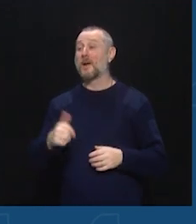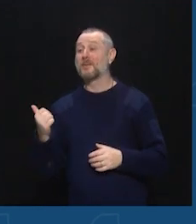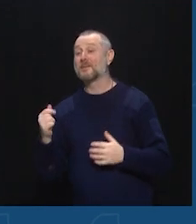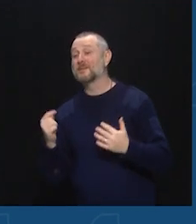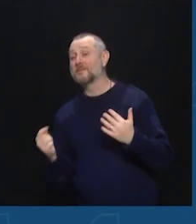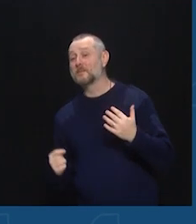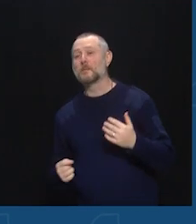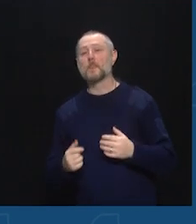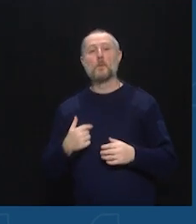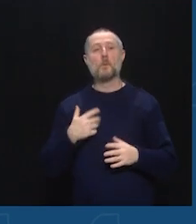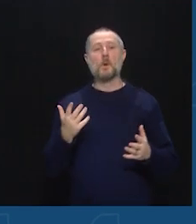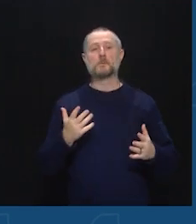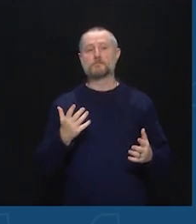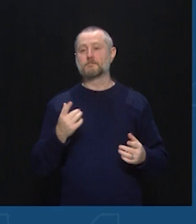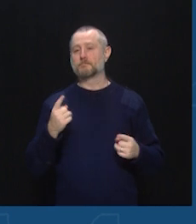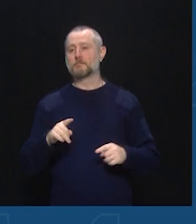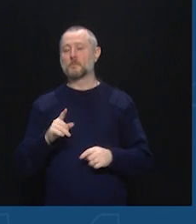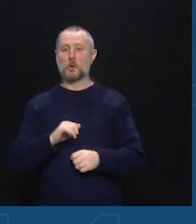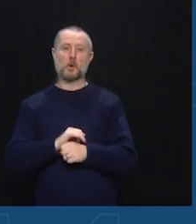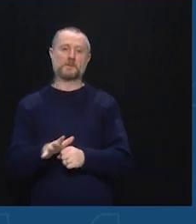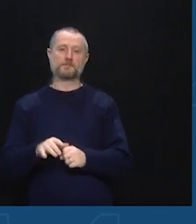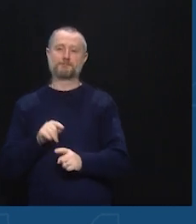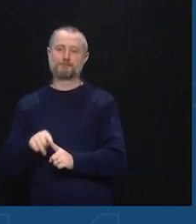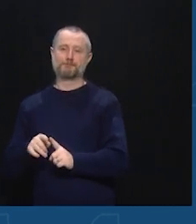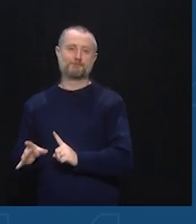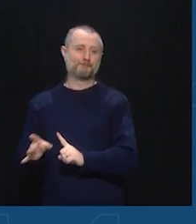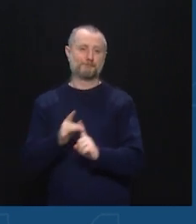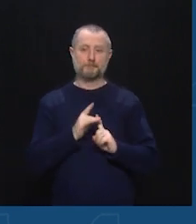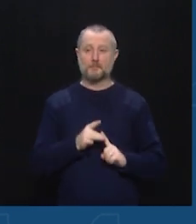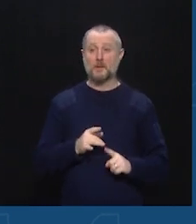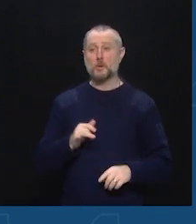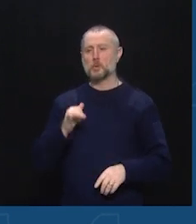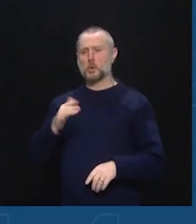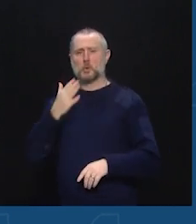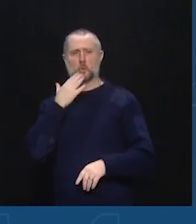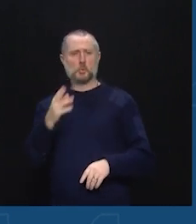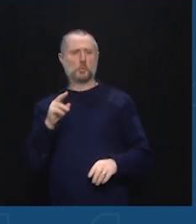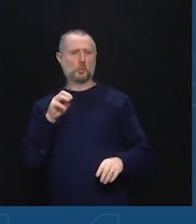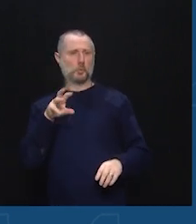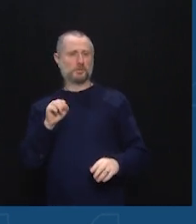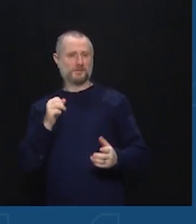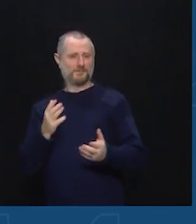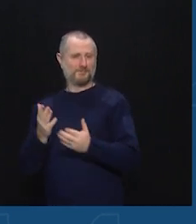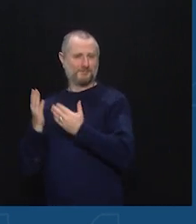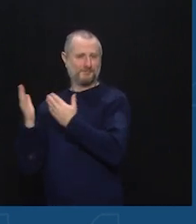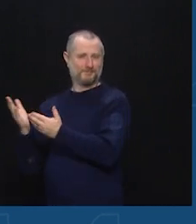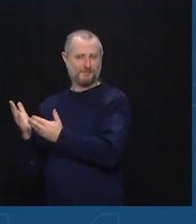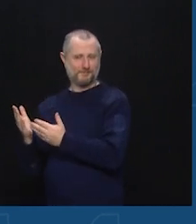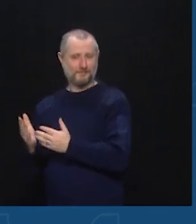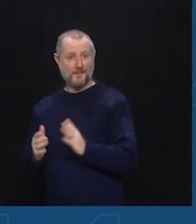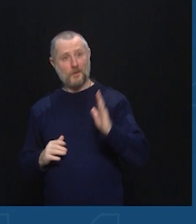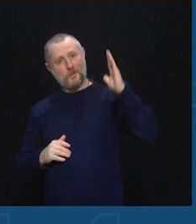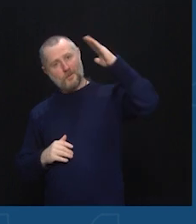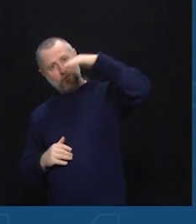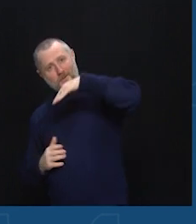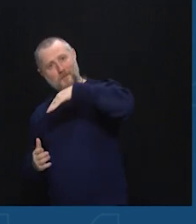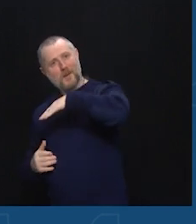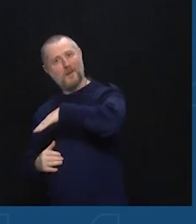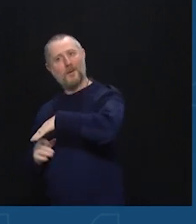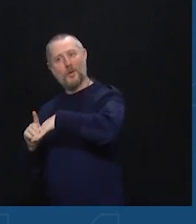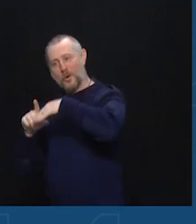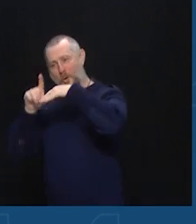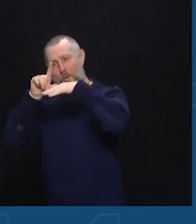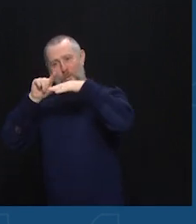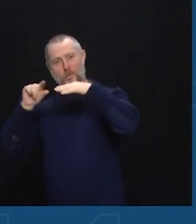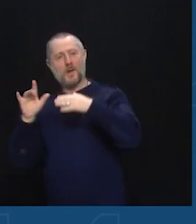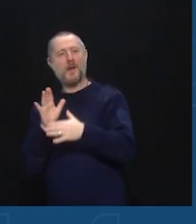those are our COVID infection rates. So this is the good news. We continue to see a decline. Our 7-day average is down. The number